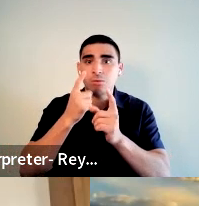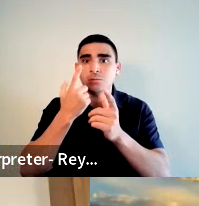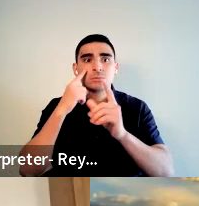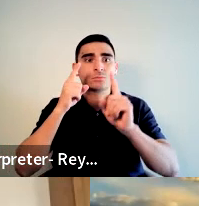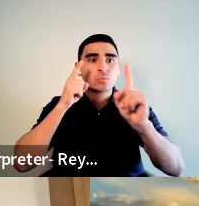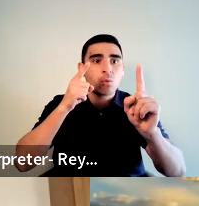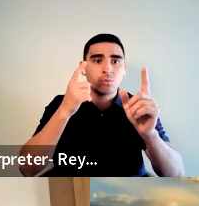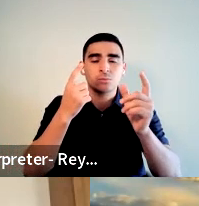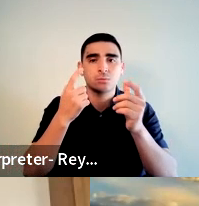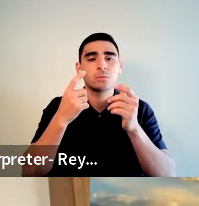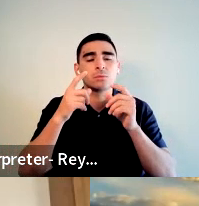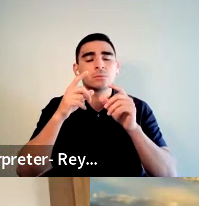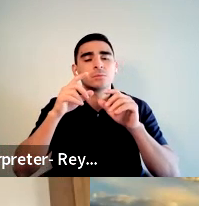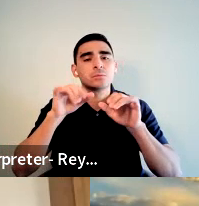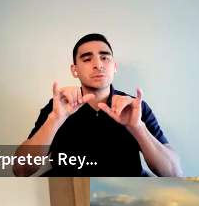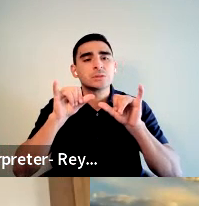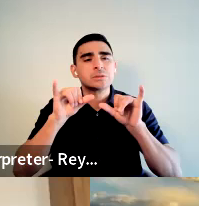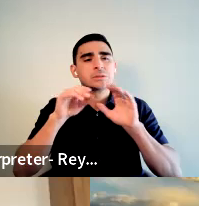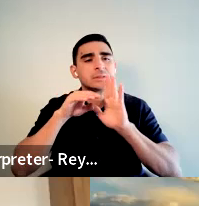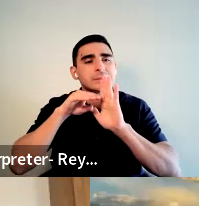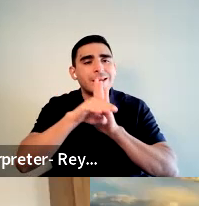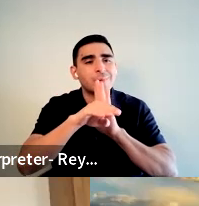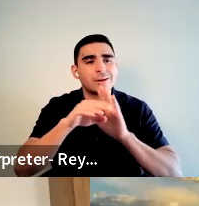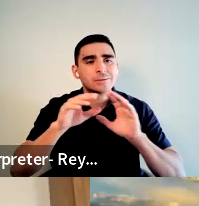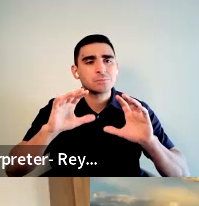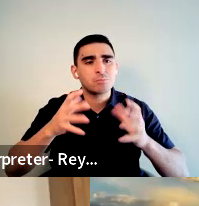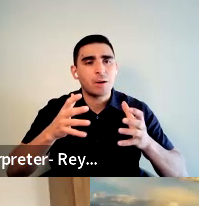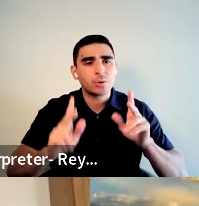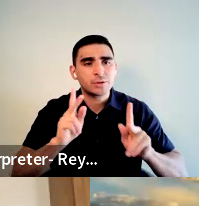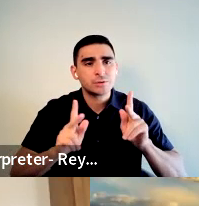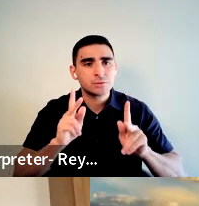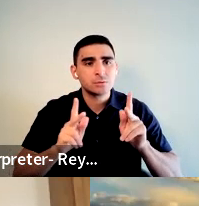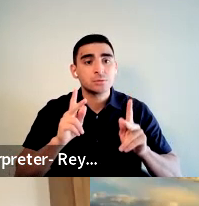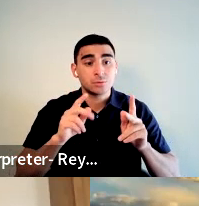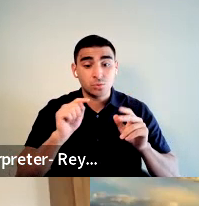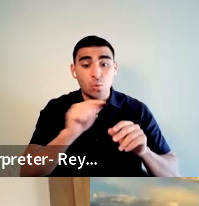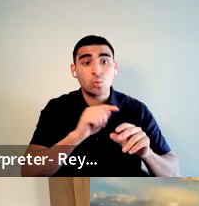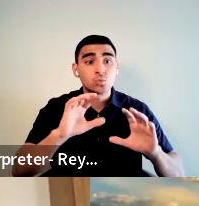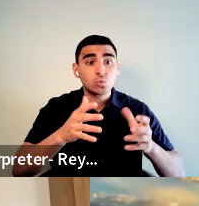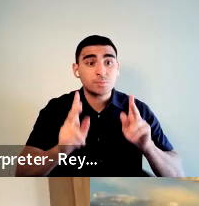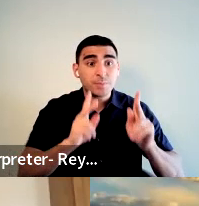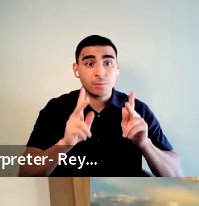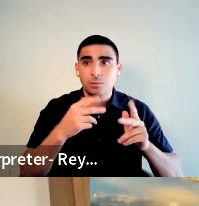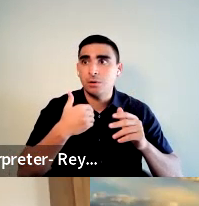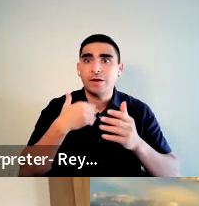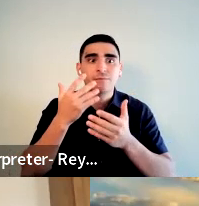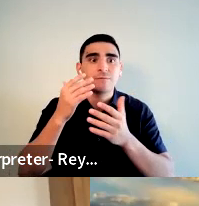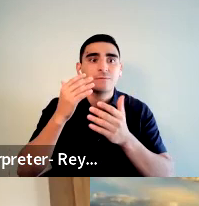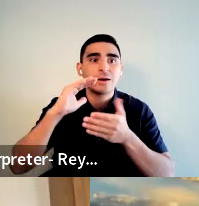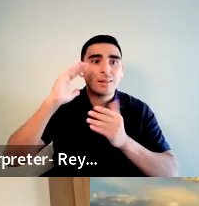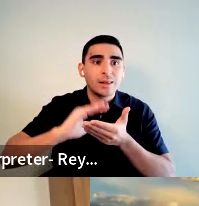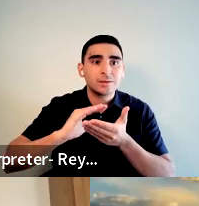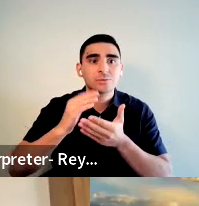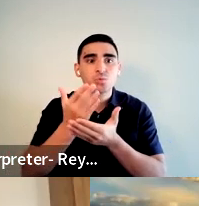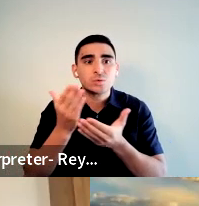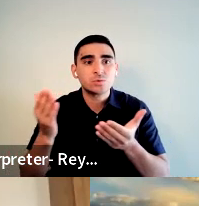populations that have bigger challenges, that have fewer resources, that kind of thing. Also